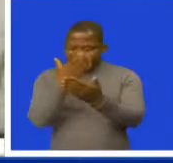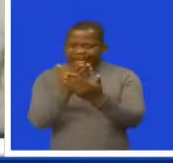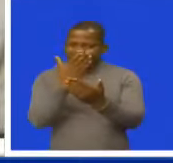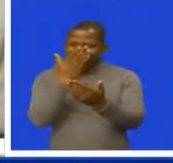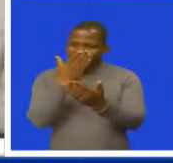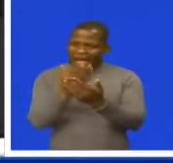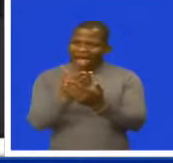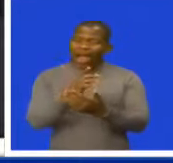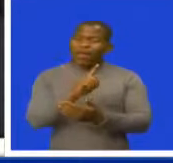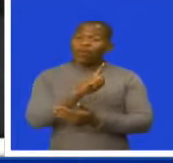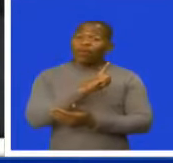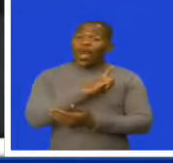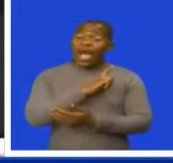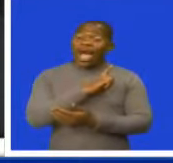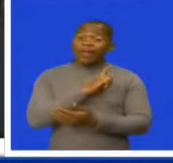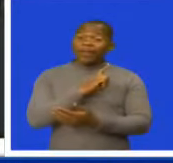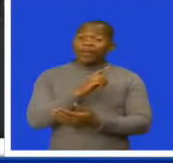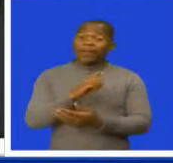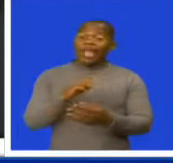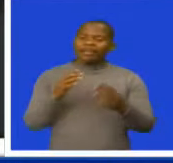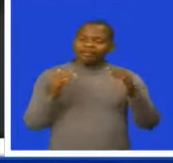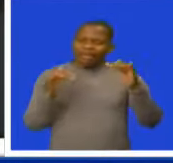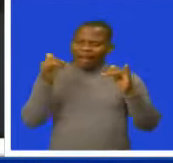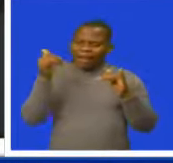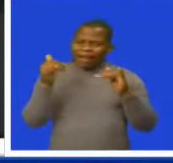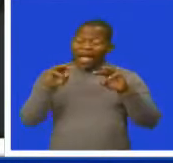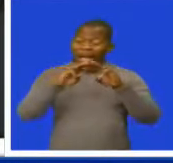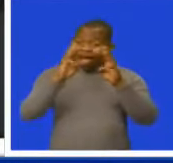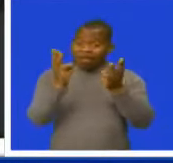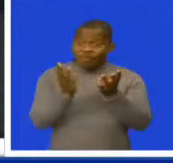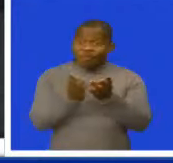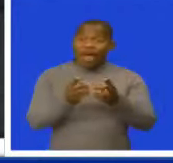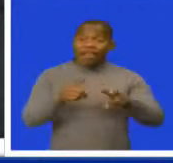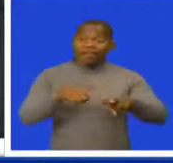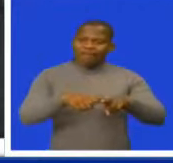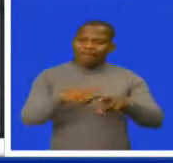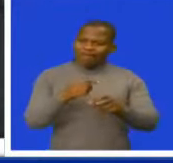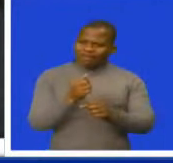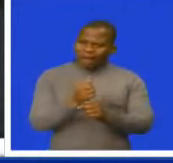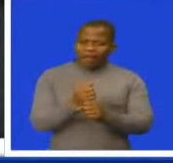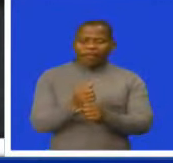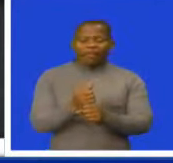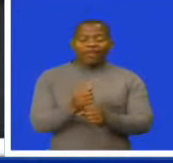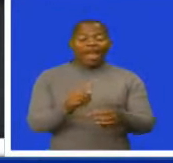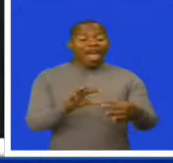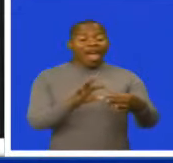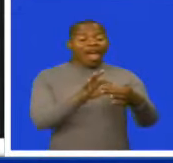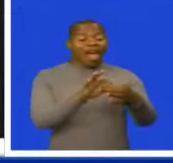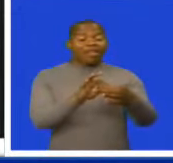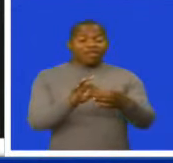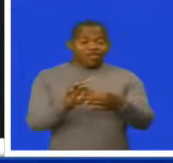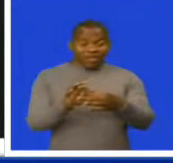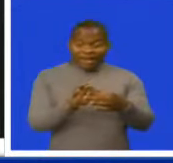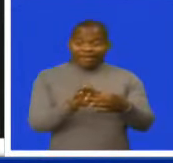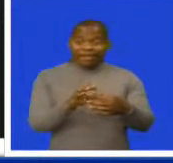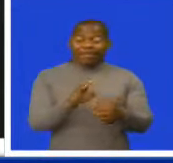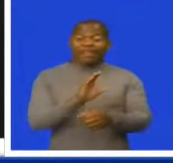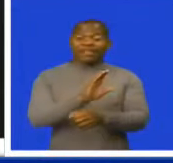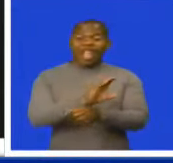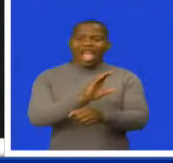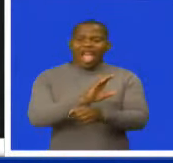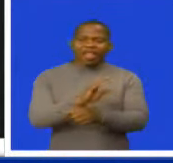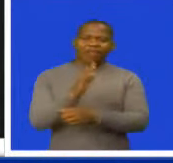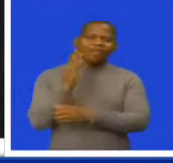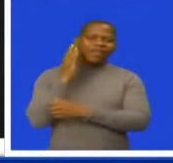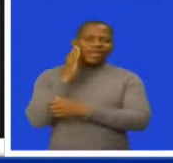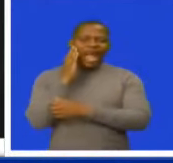ye-League of Churches agubhele lusuku ngekuhlanganisa emalunga ayo alayite likhandlela ngekukhumbula lesabasishiyile emhlabeni ngalesifo